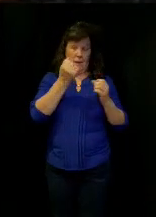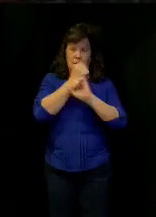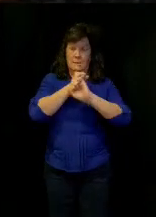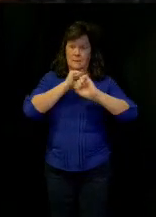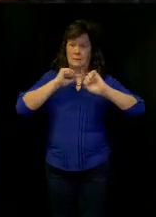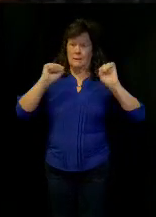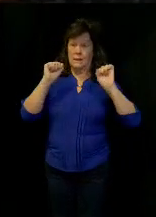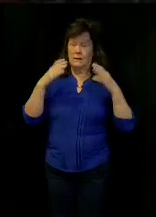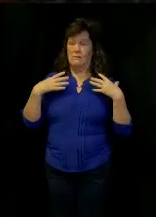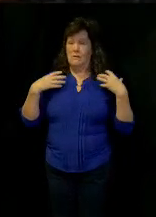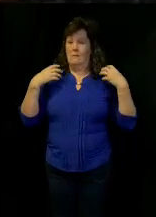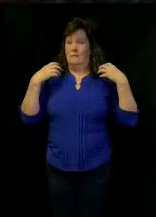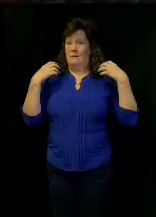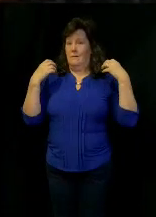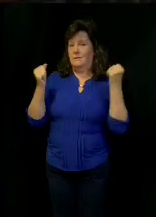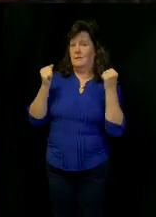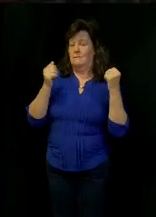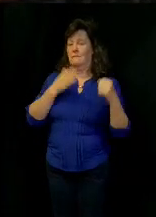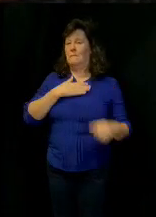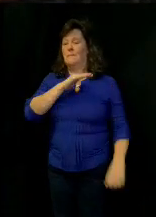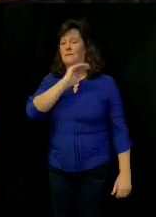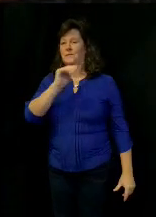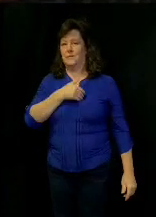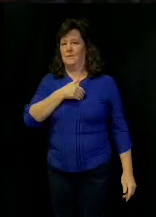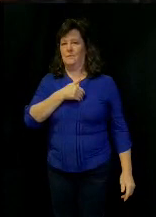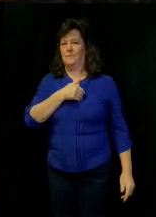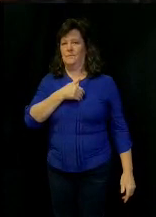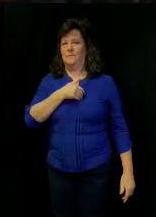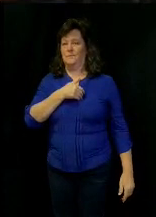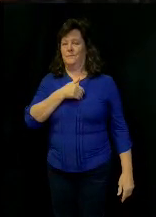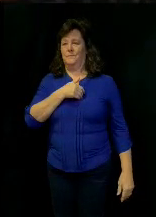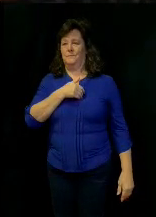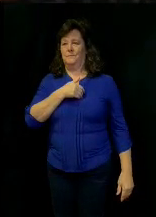to heal or restore my soul. Amen.